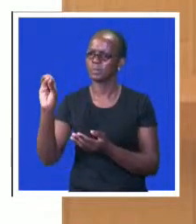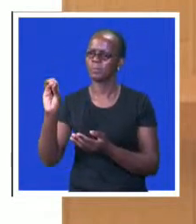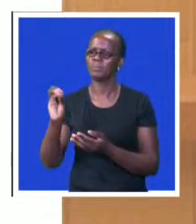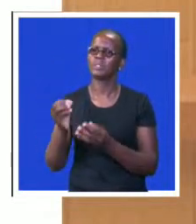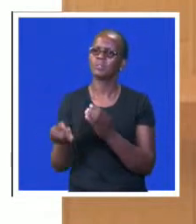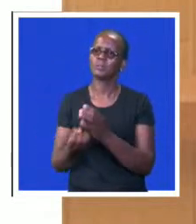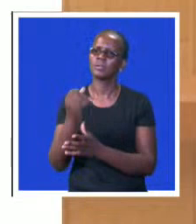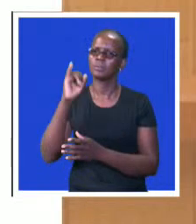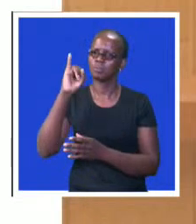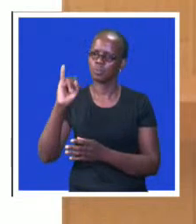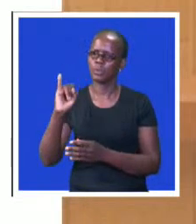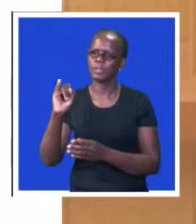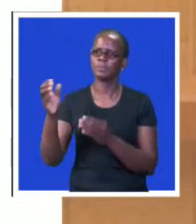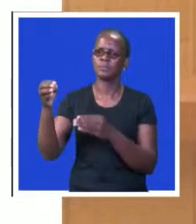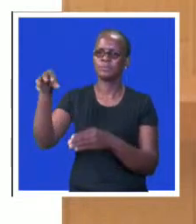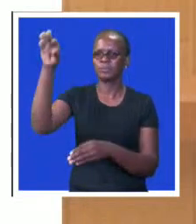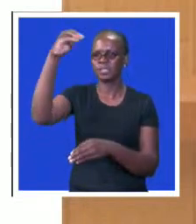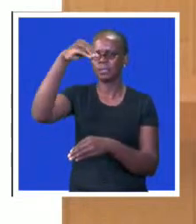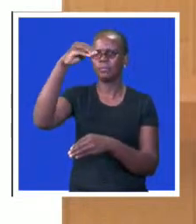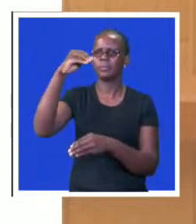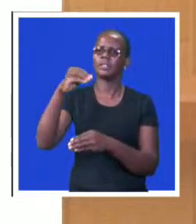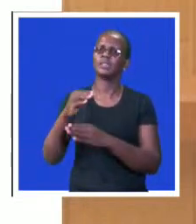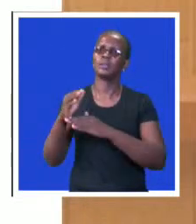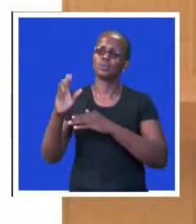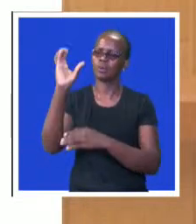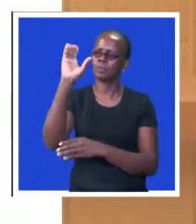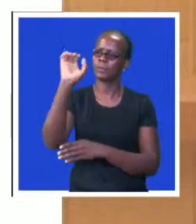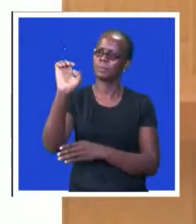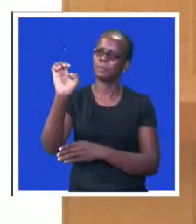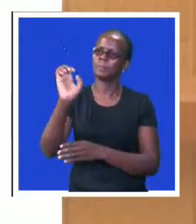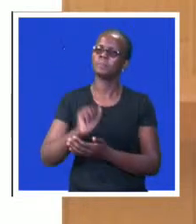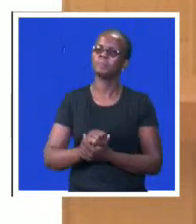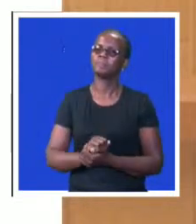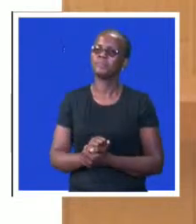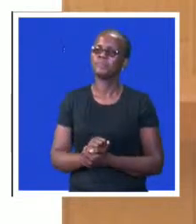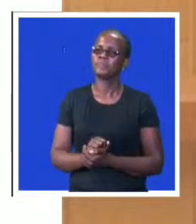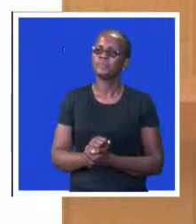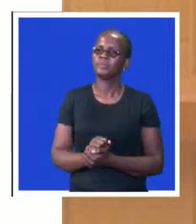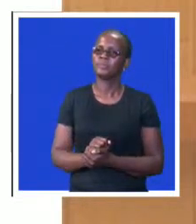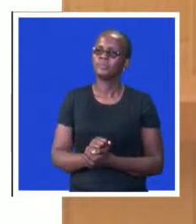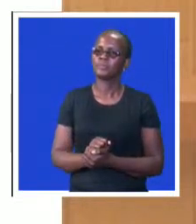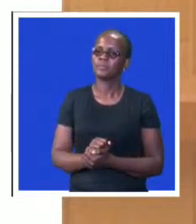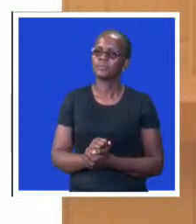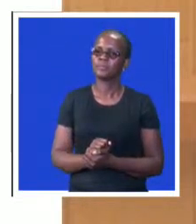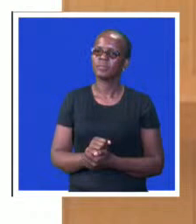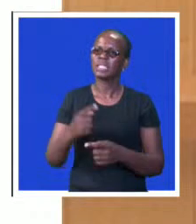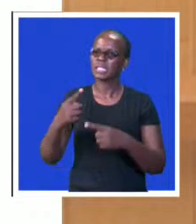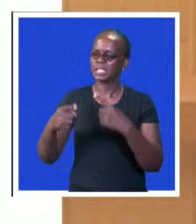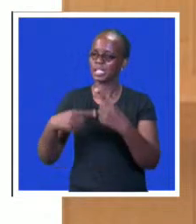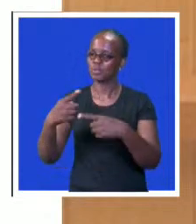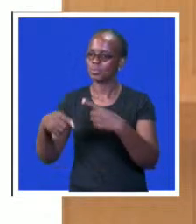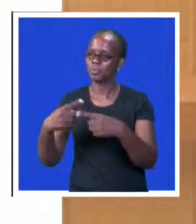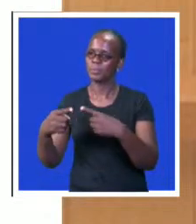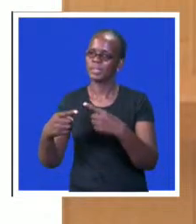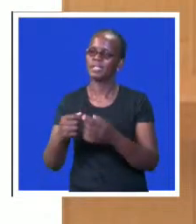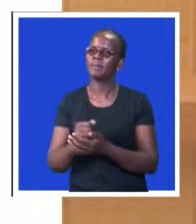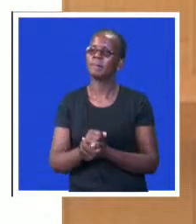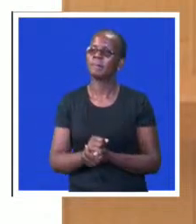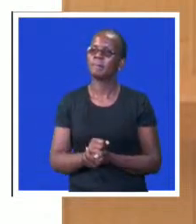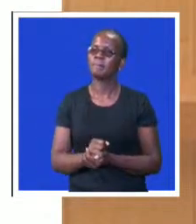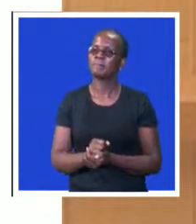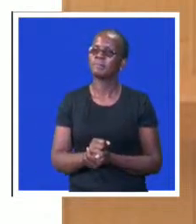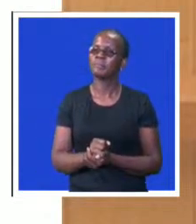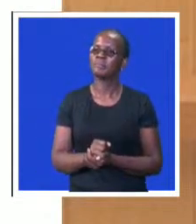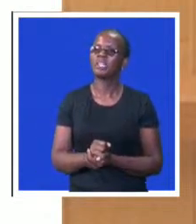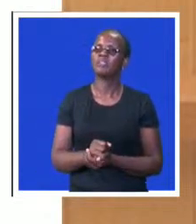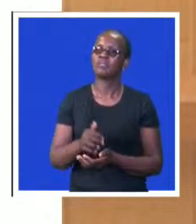1 to the ones of the emalangeni. Before we move to the emalangeni, we must bring down